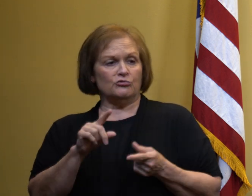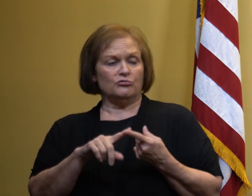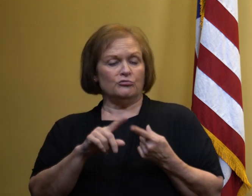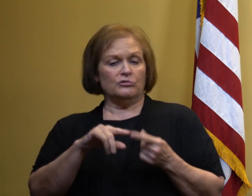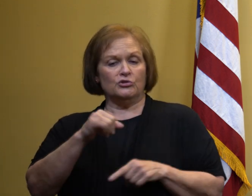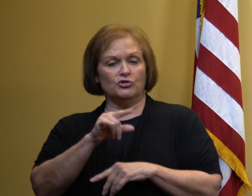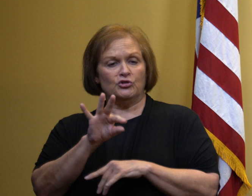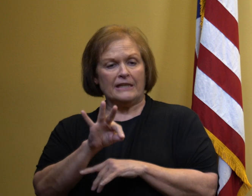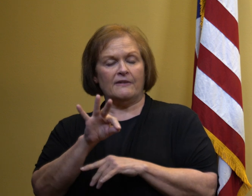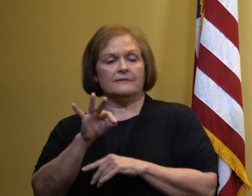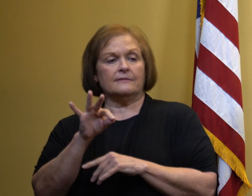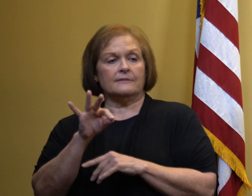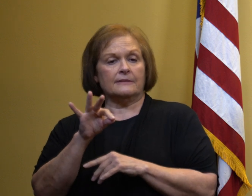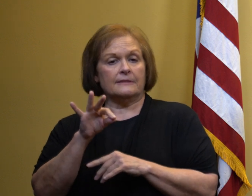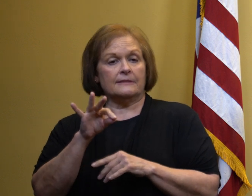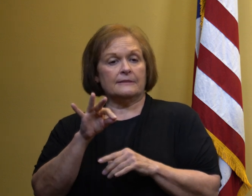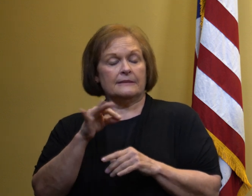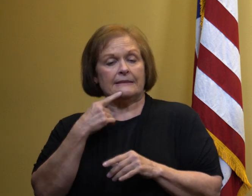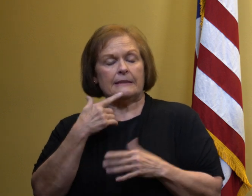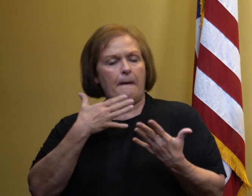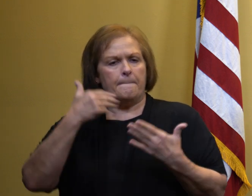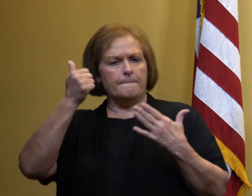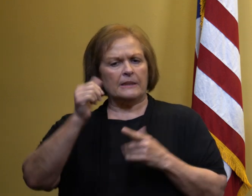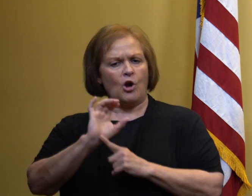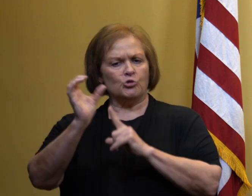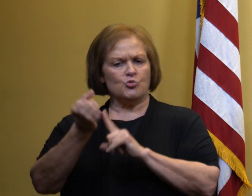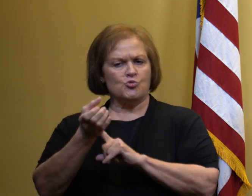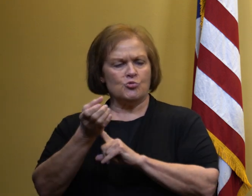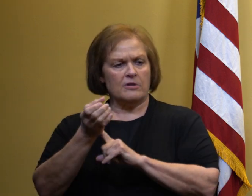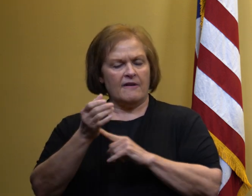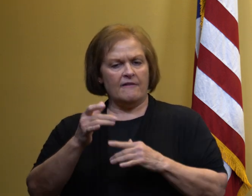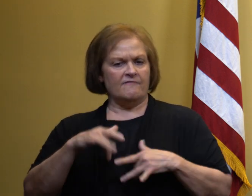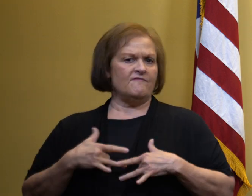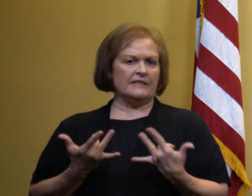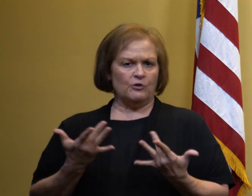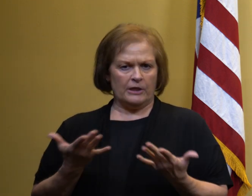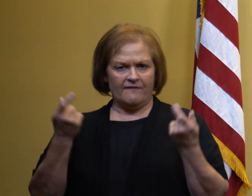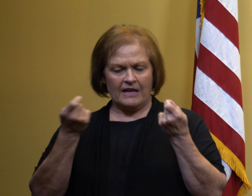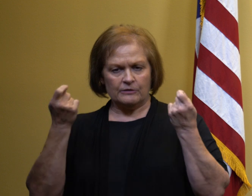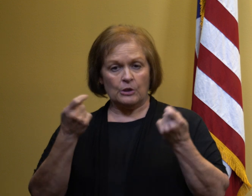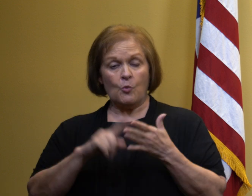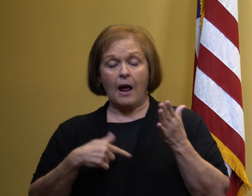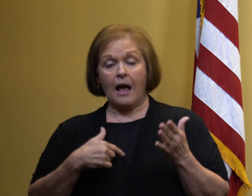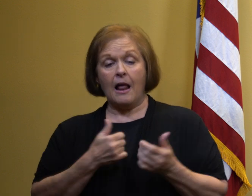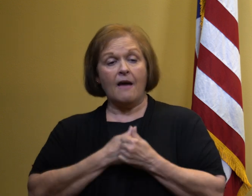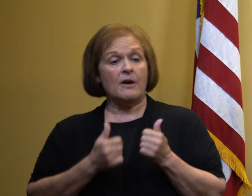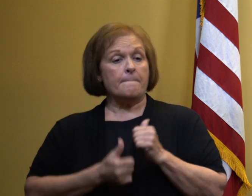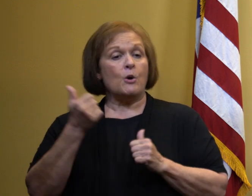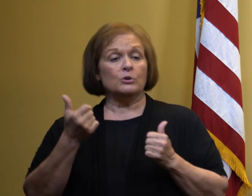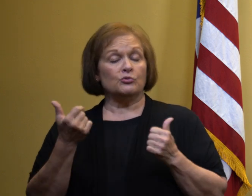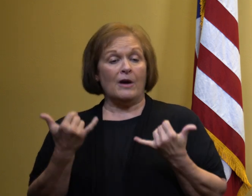Heritage Festival, again named the best cultural festival. But here's the best that I love. I would say I love the most